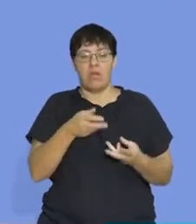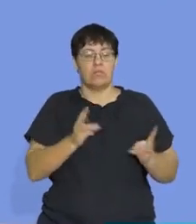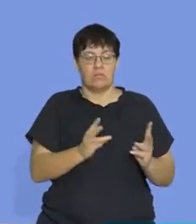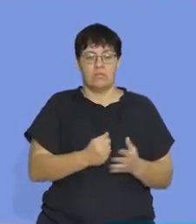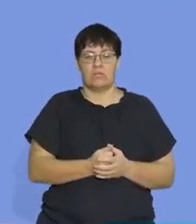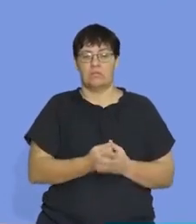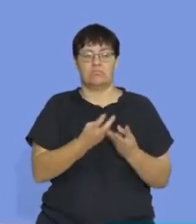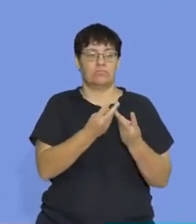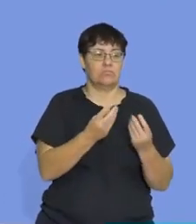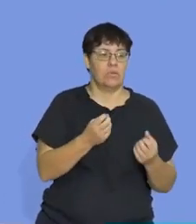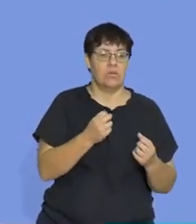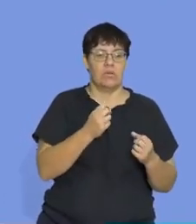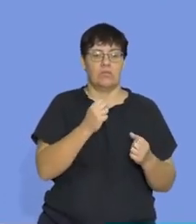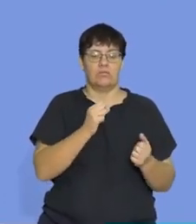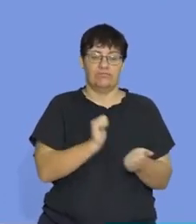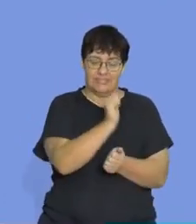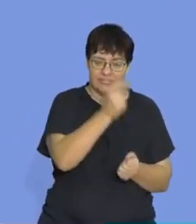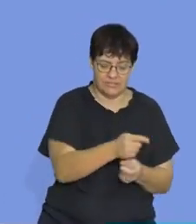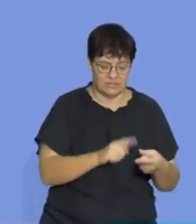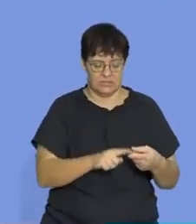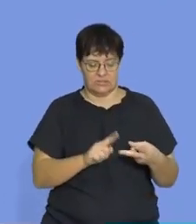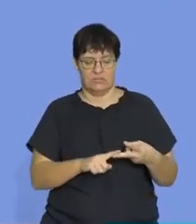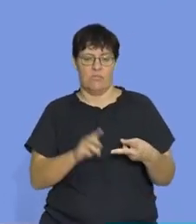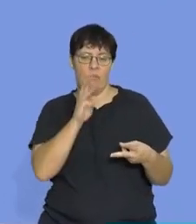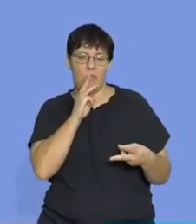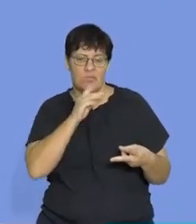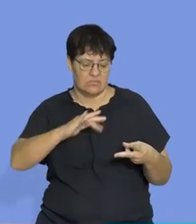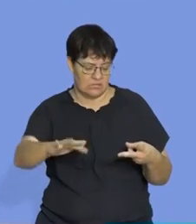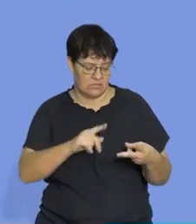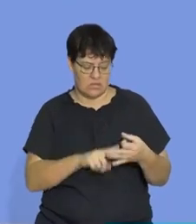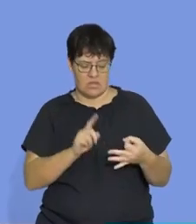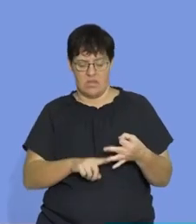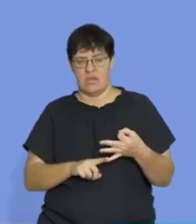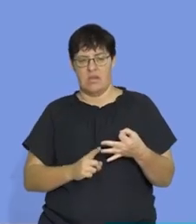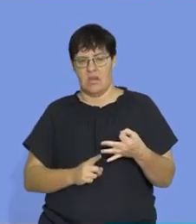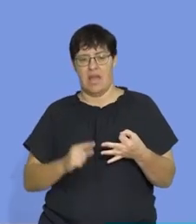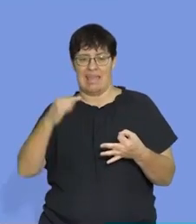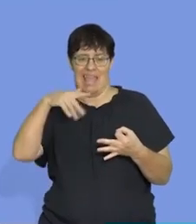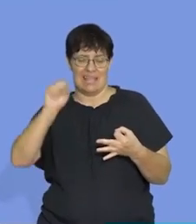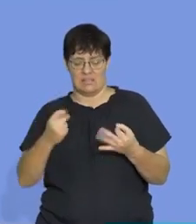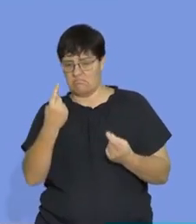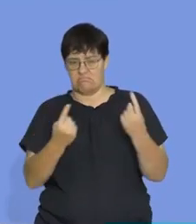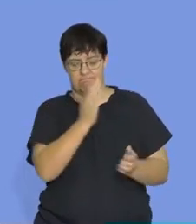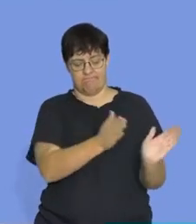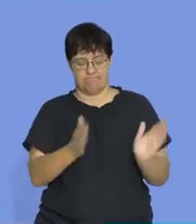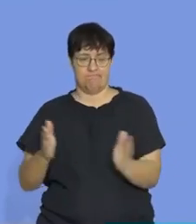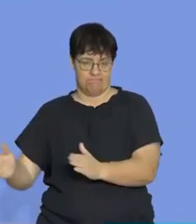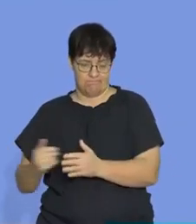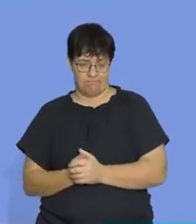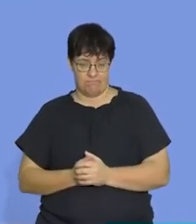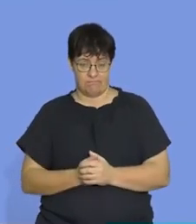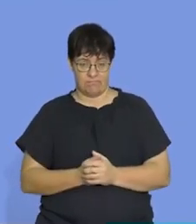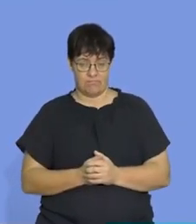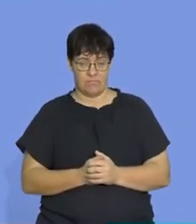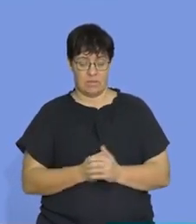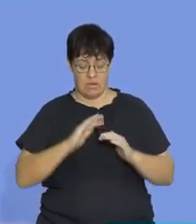it can be a liquid or a gas. And at the very lowest amount or quantity of energy with the solids, the vibration of